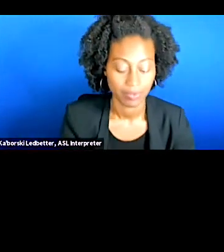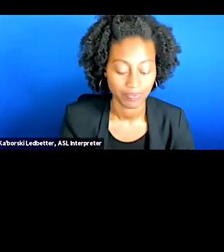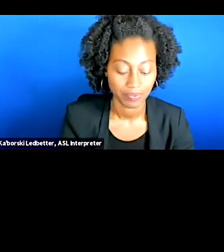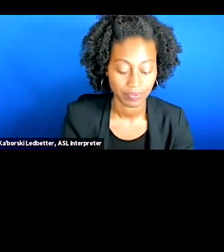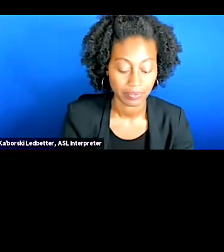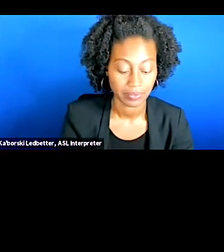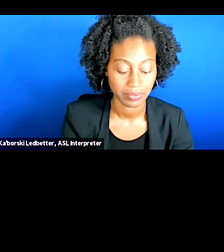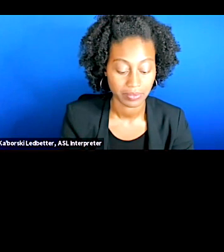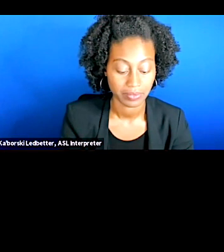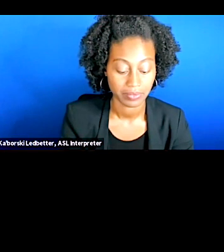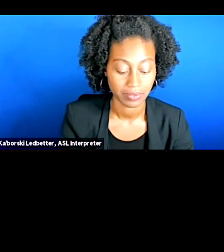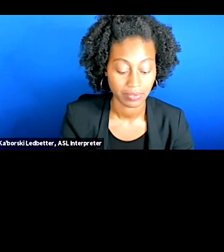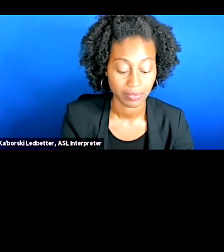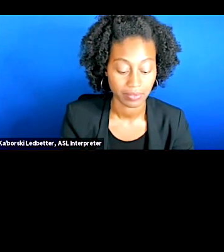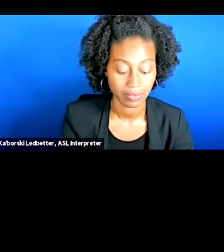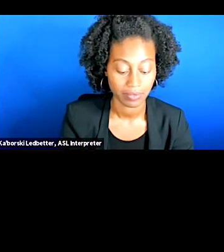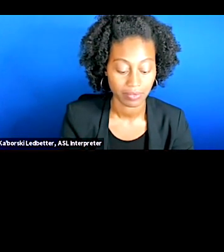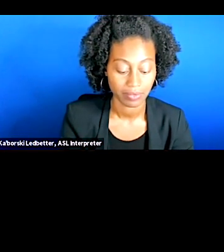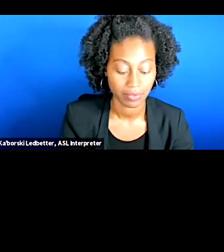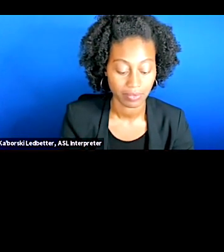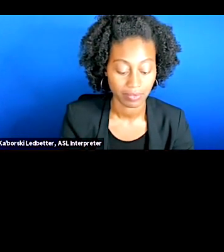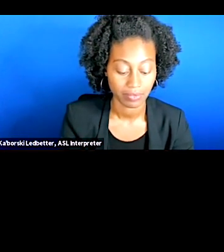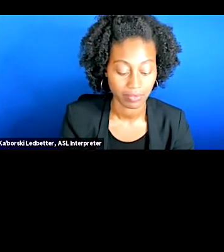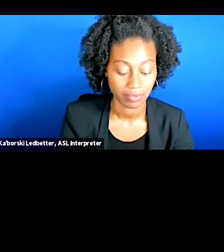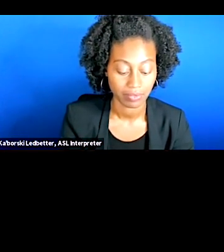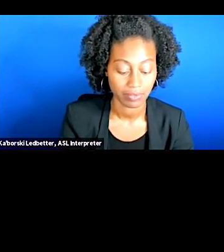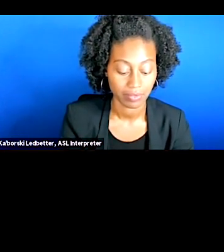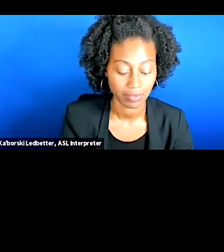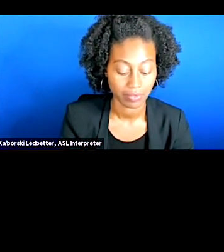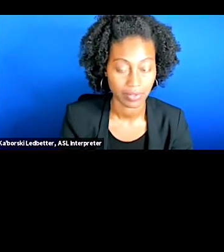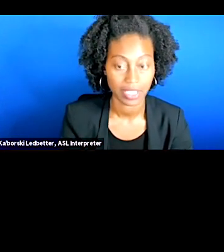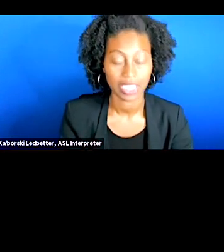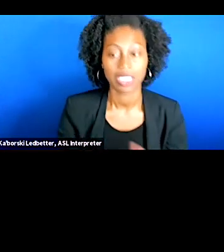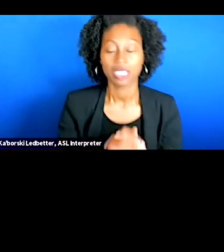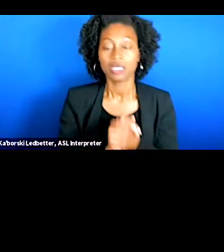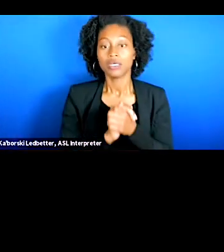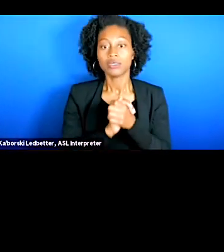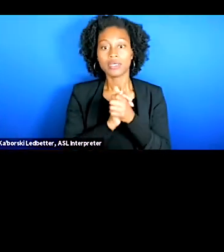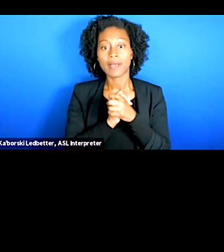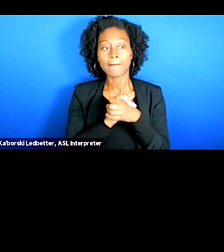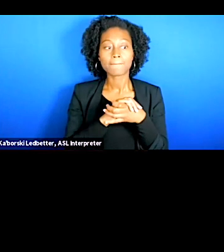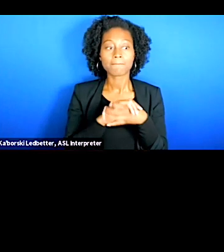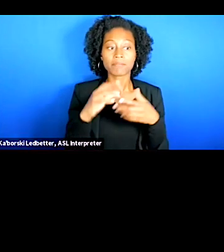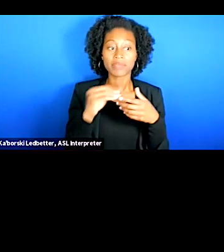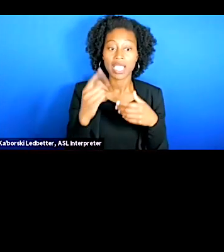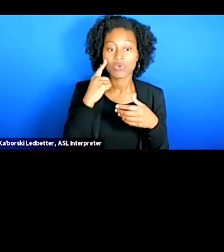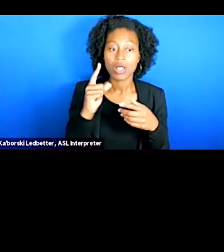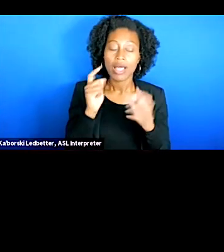an example of how our team identified the themes from data coded as social